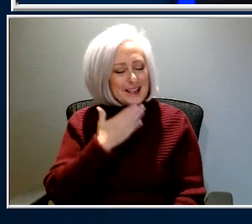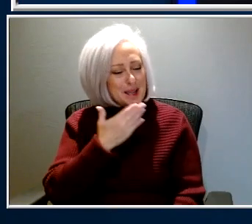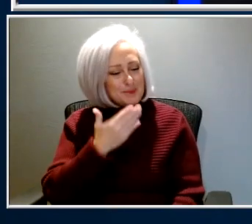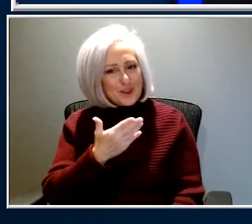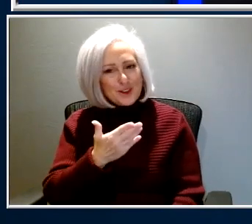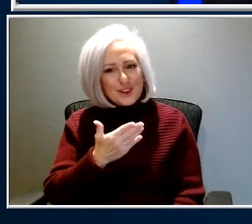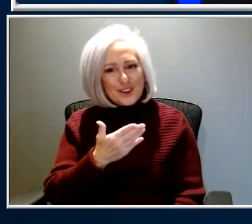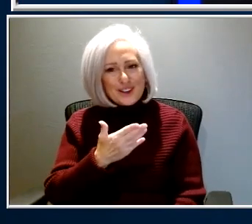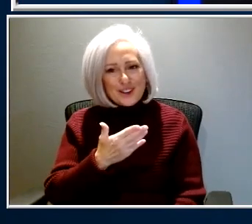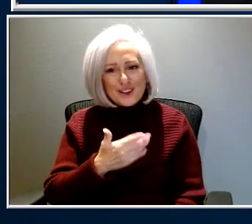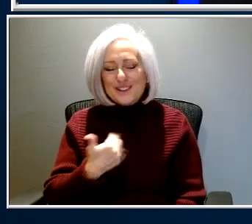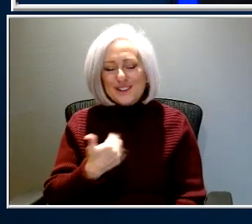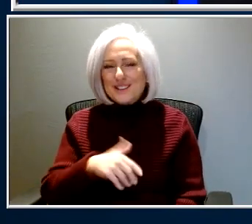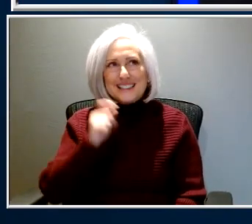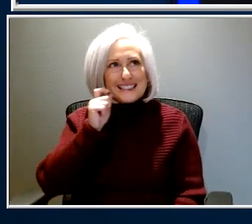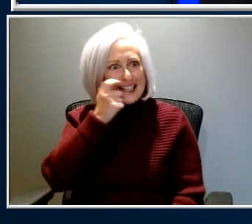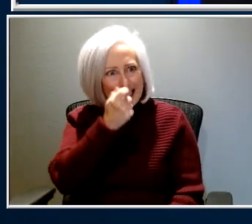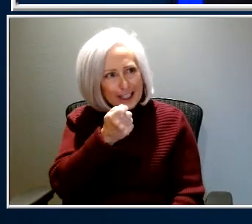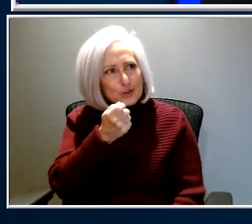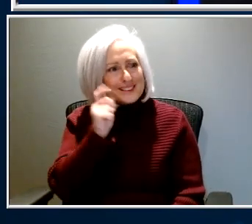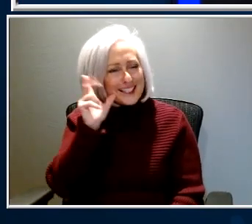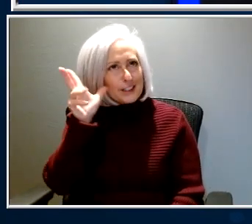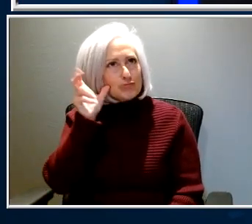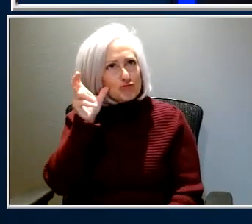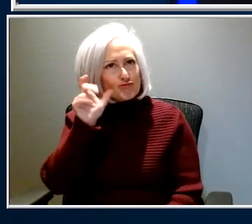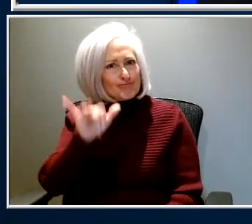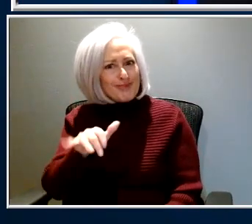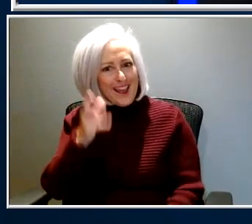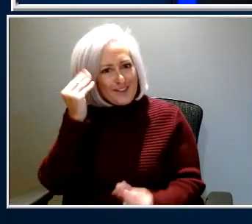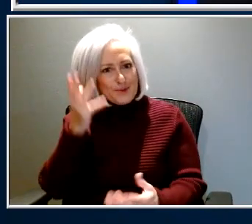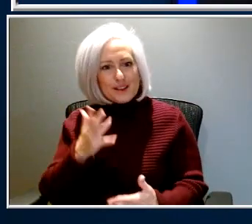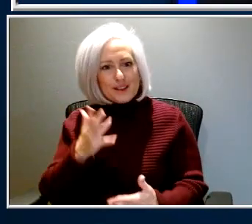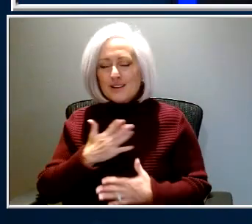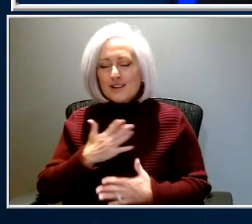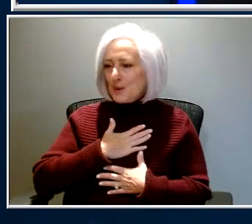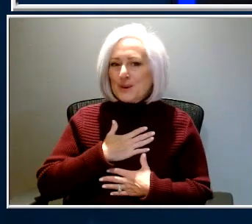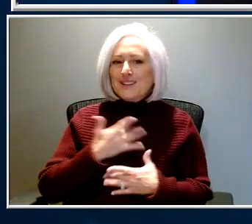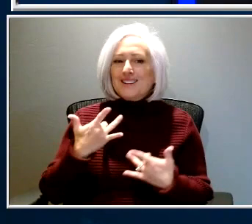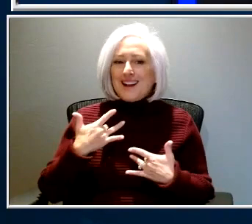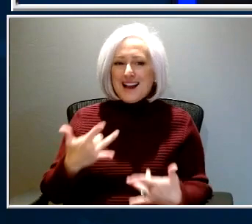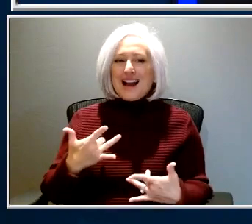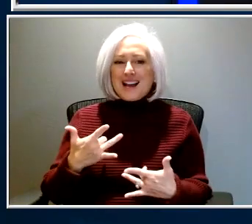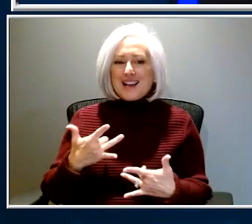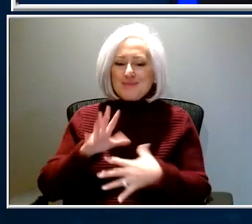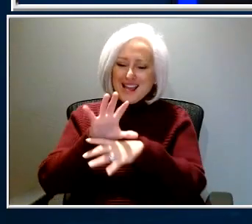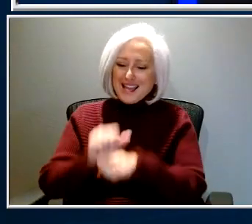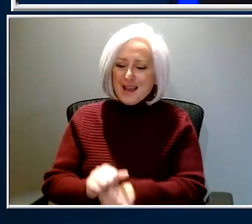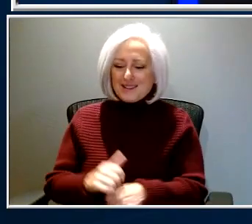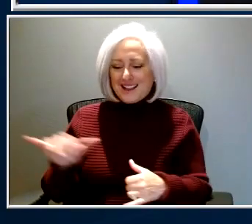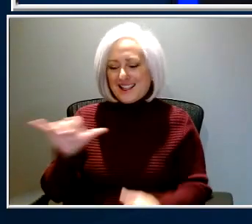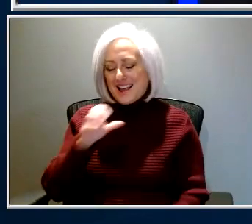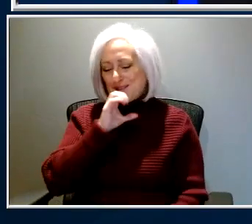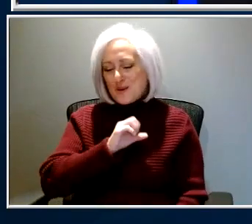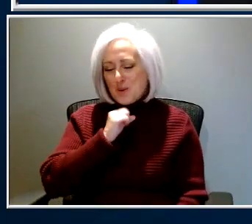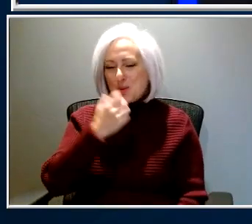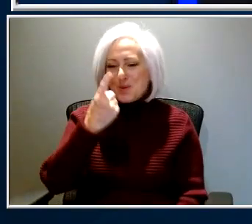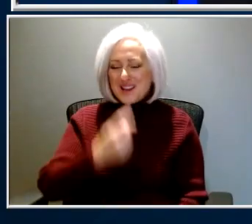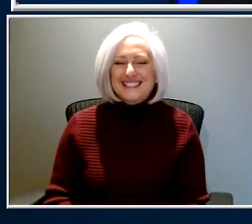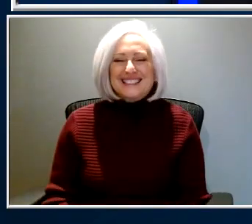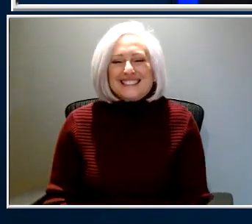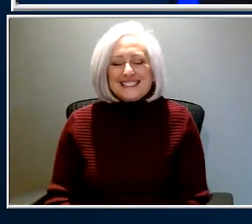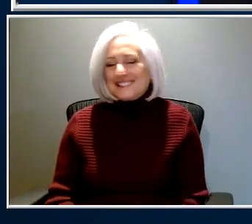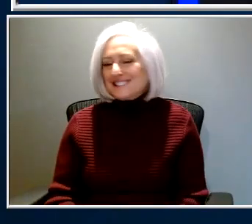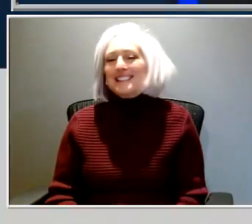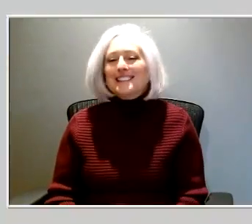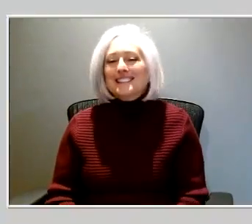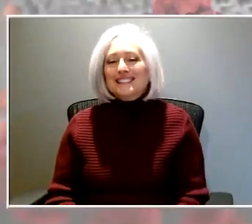listening to that. For sure. I know, right? I know. It's kind of hard. I'm kind of a creature of habit, so I kind of like the old one. Yeah. Well, right now